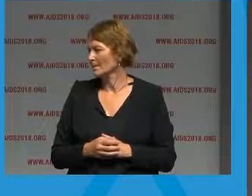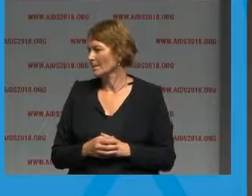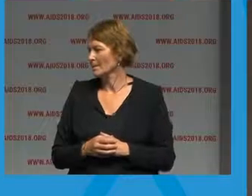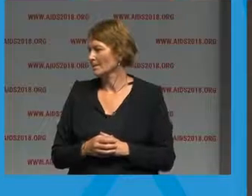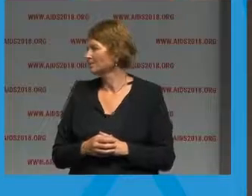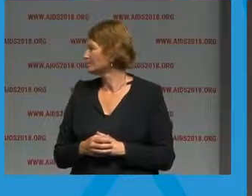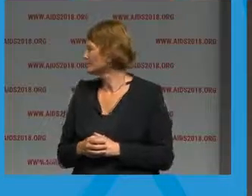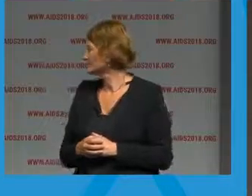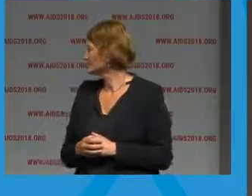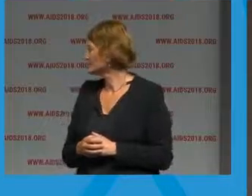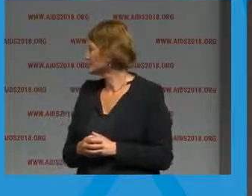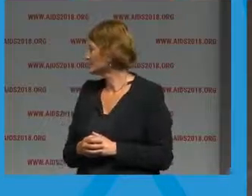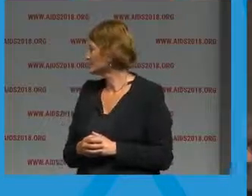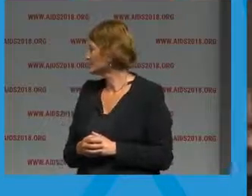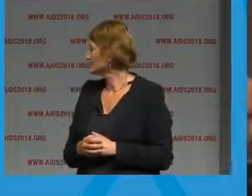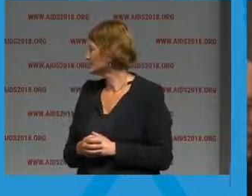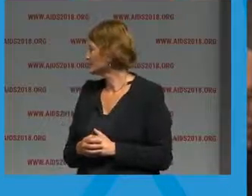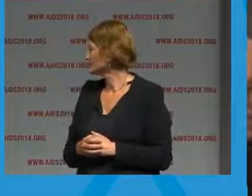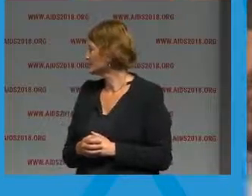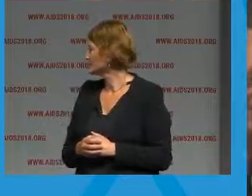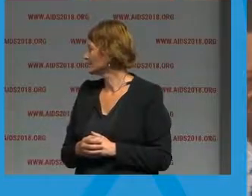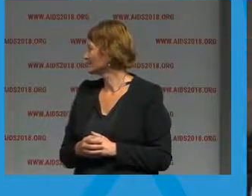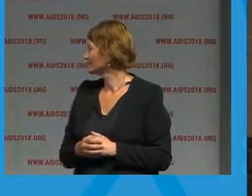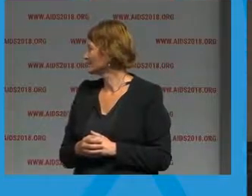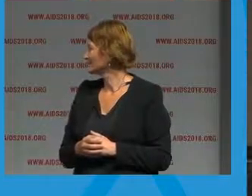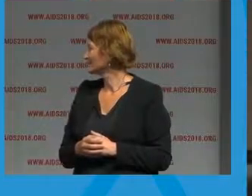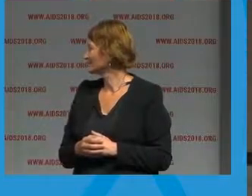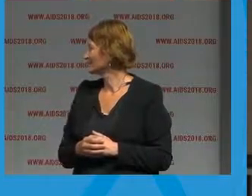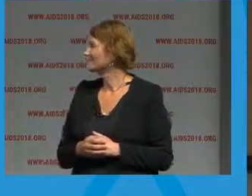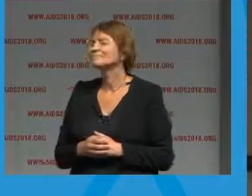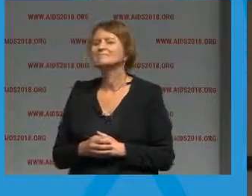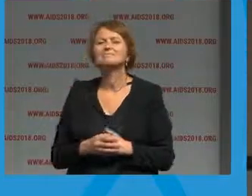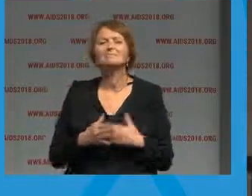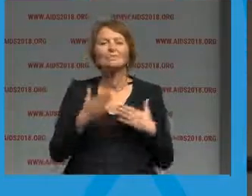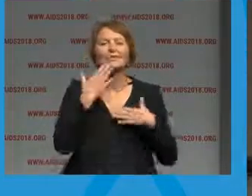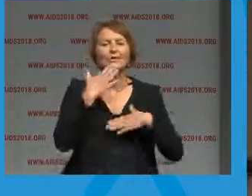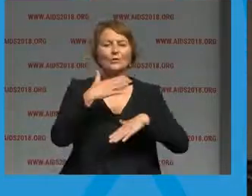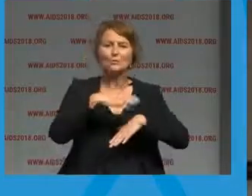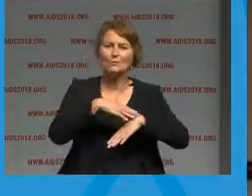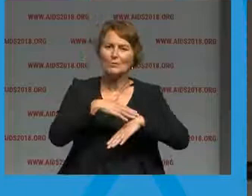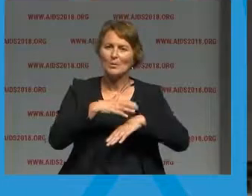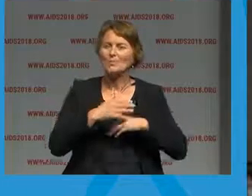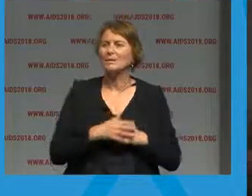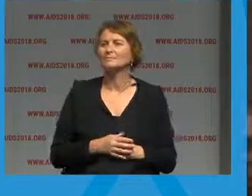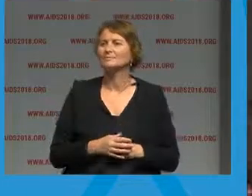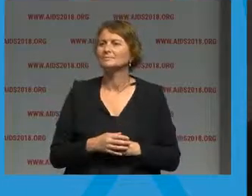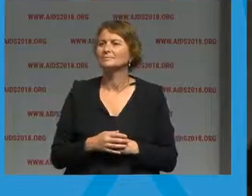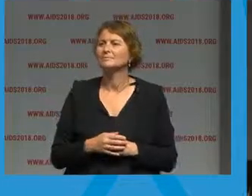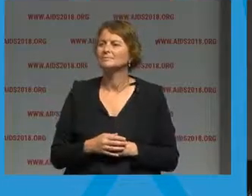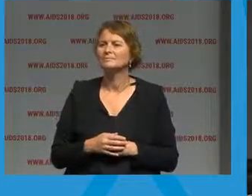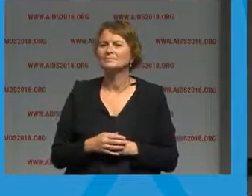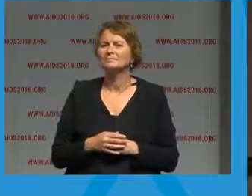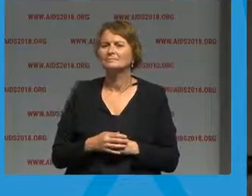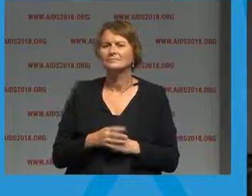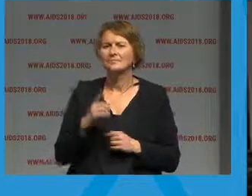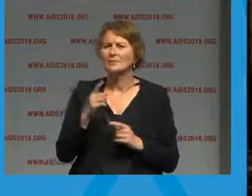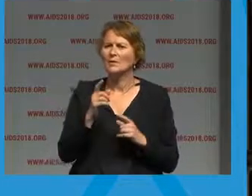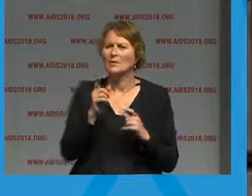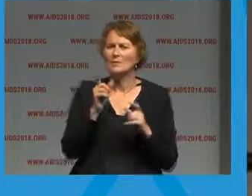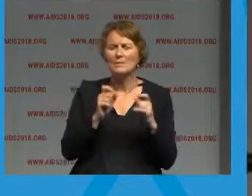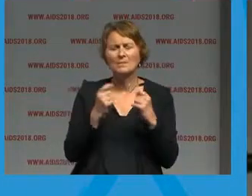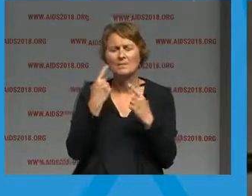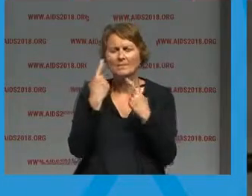Thank you so much for those comments. While people have thought about their questions, they could